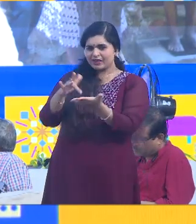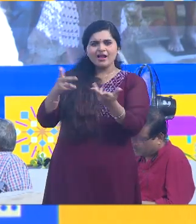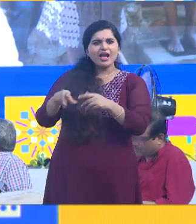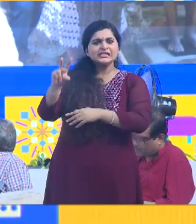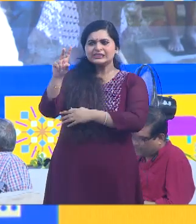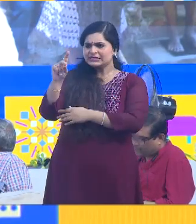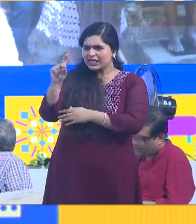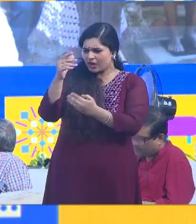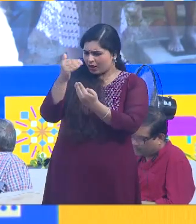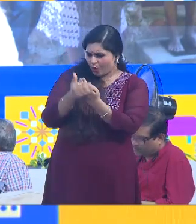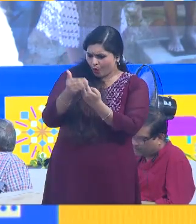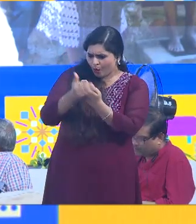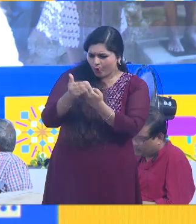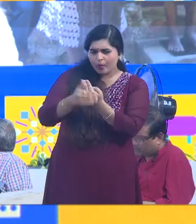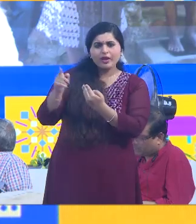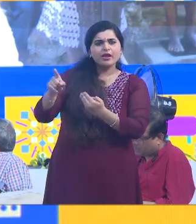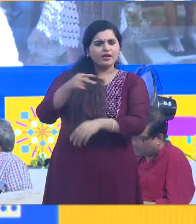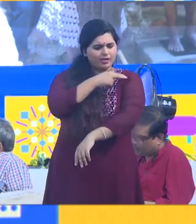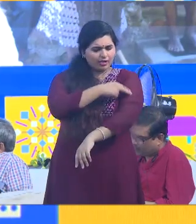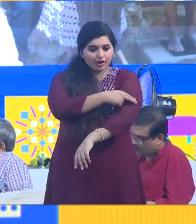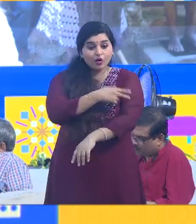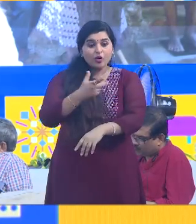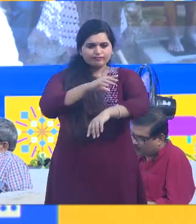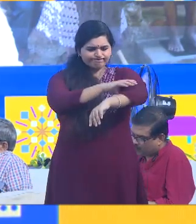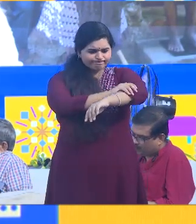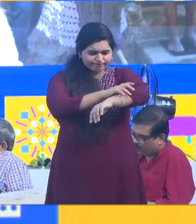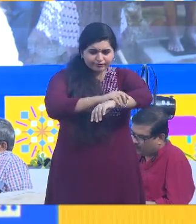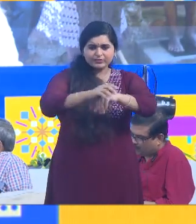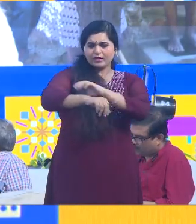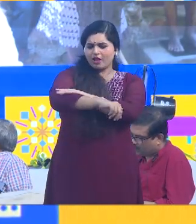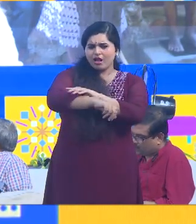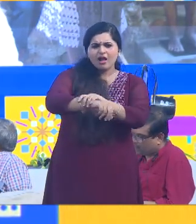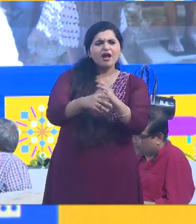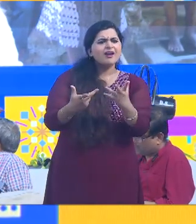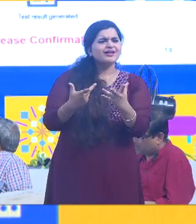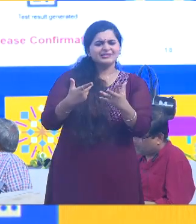hospitals provided with secondary palliative care, and physiotherapy services as well. Next one.